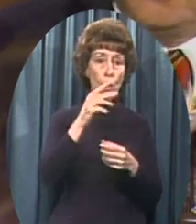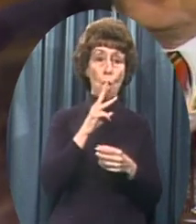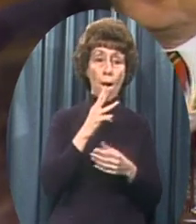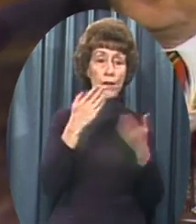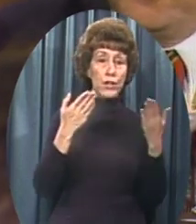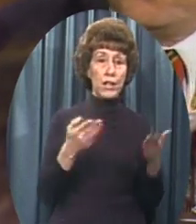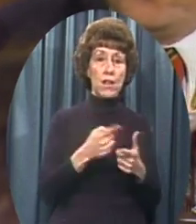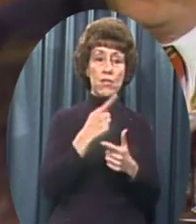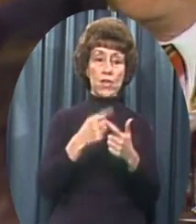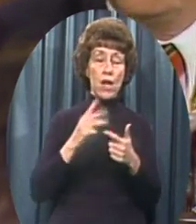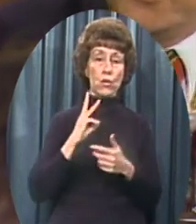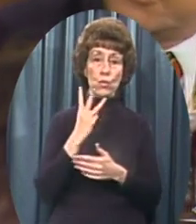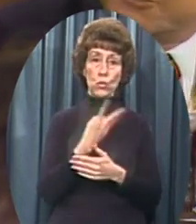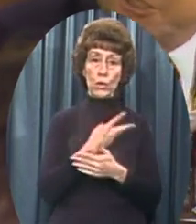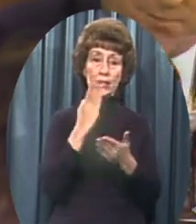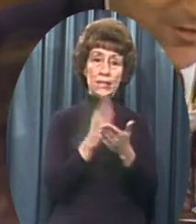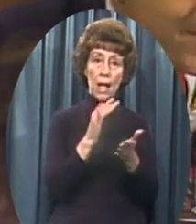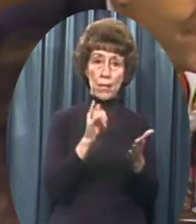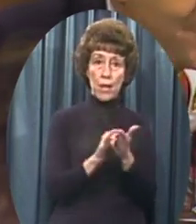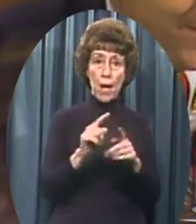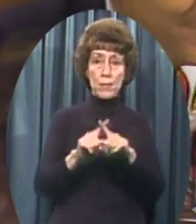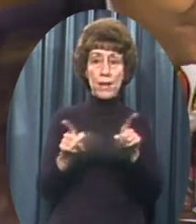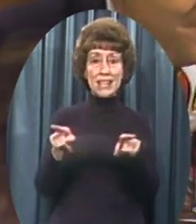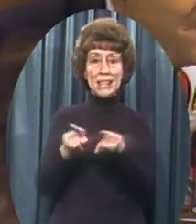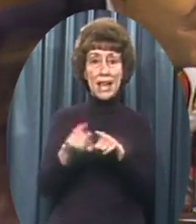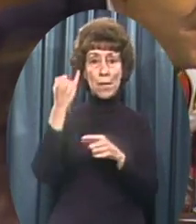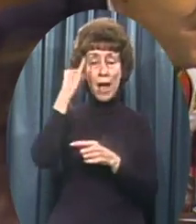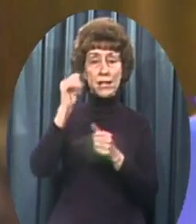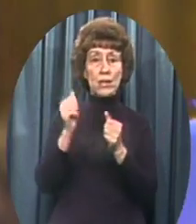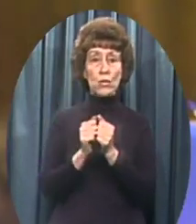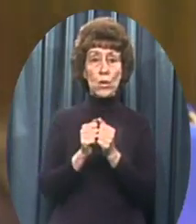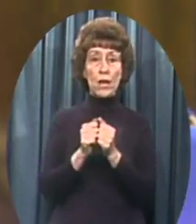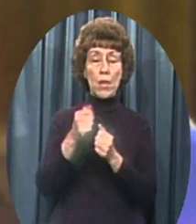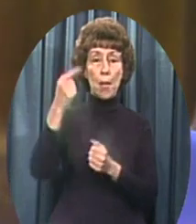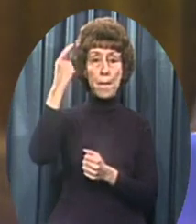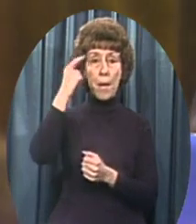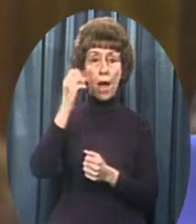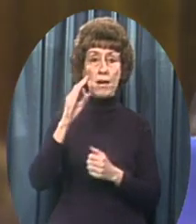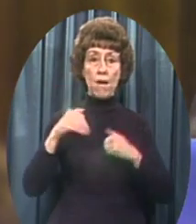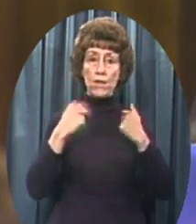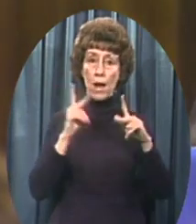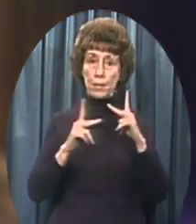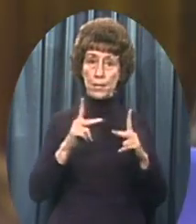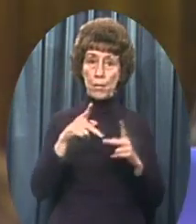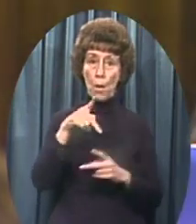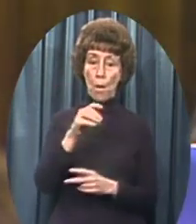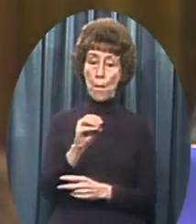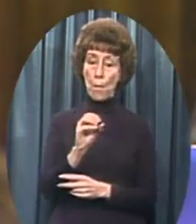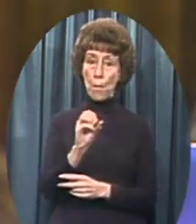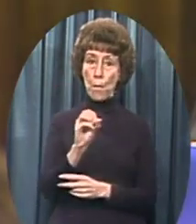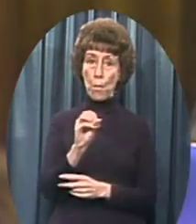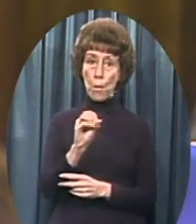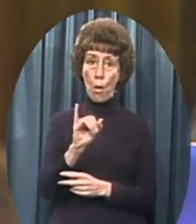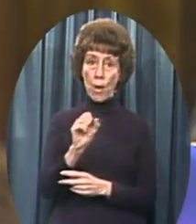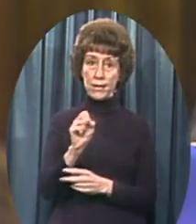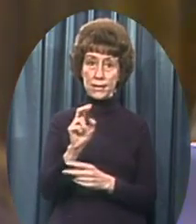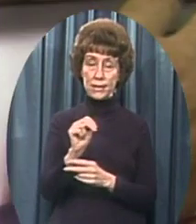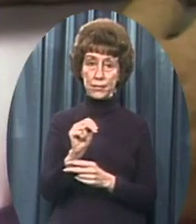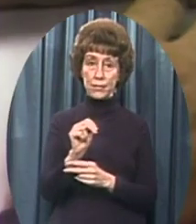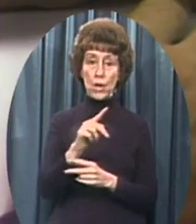out against it, they cry censorship. We're not after that. When I began preaching 28 years ago,